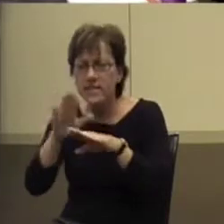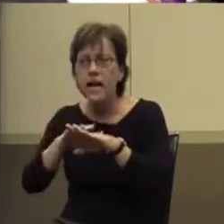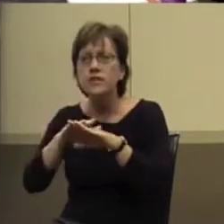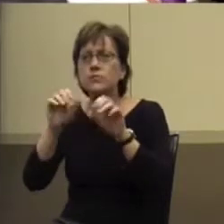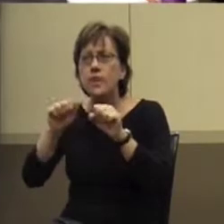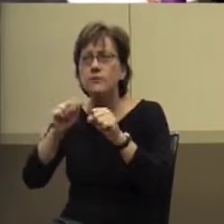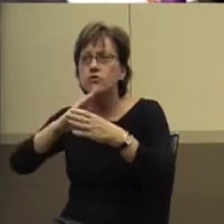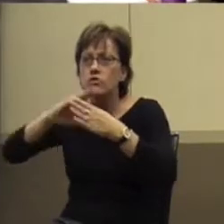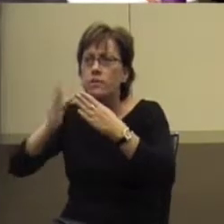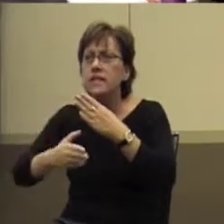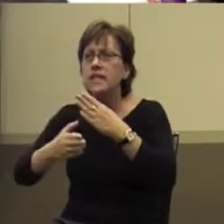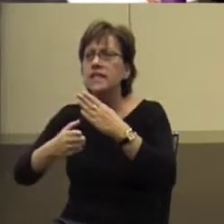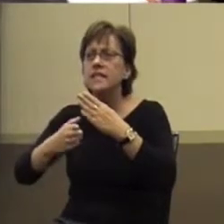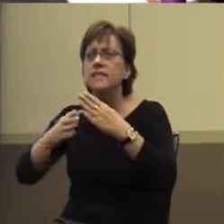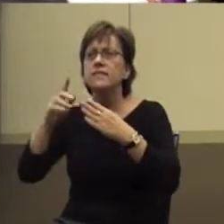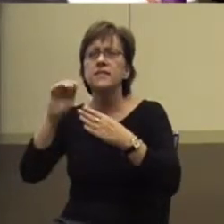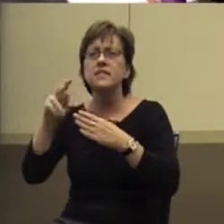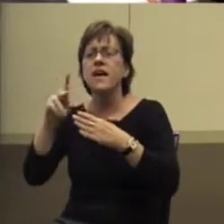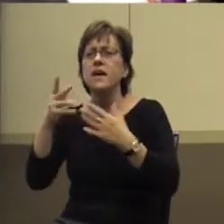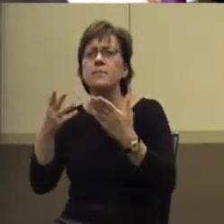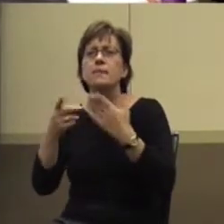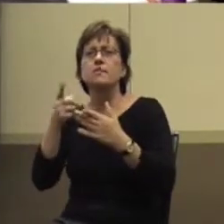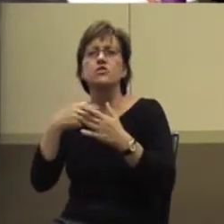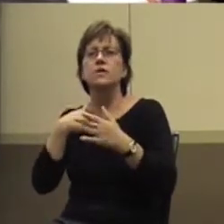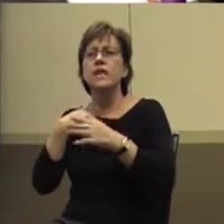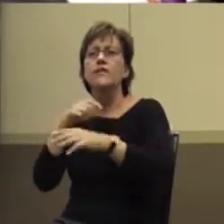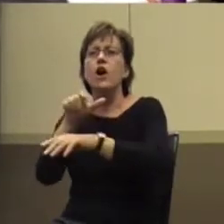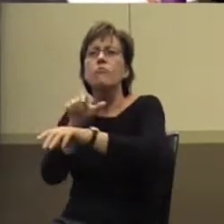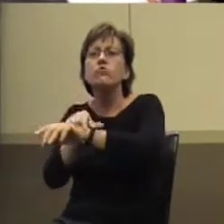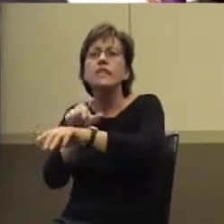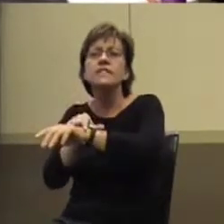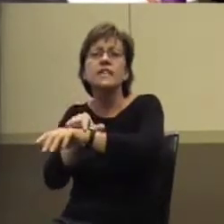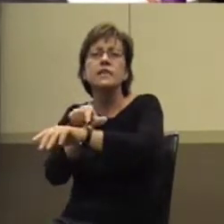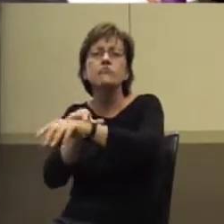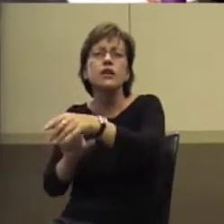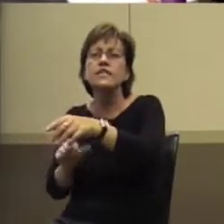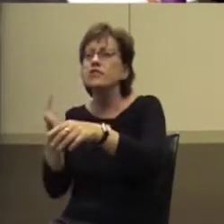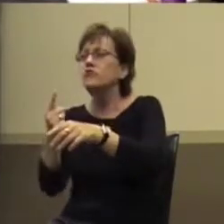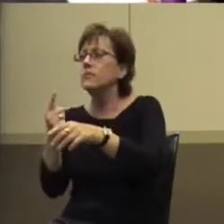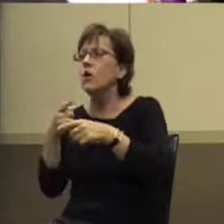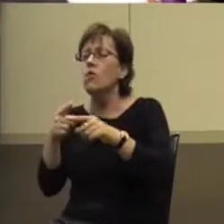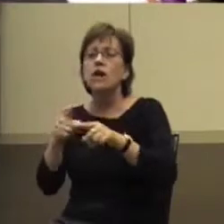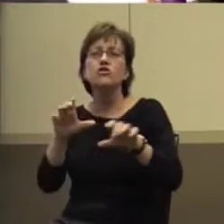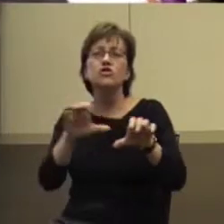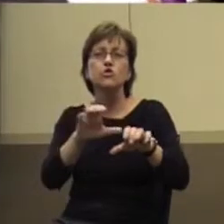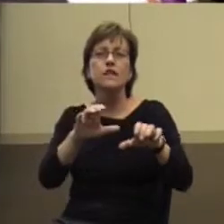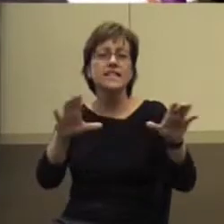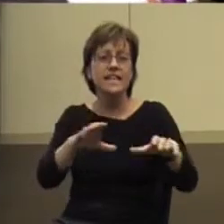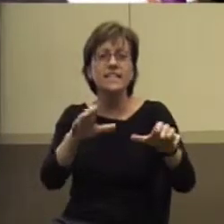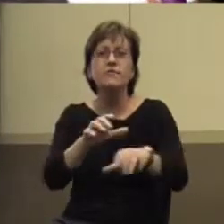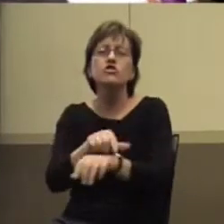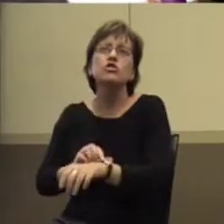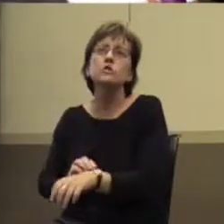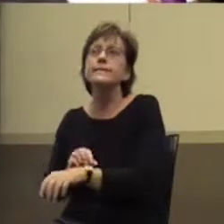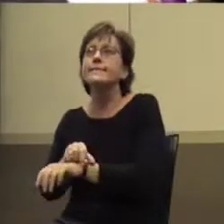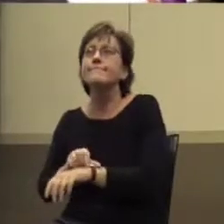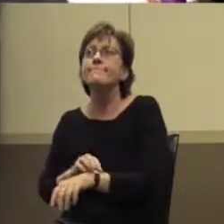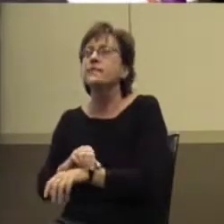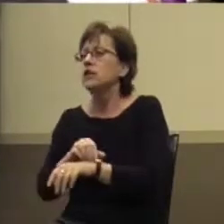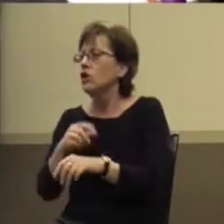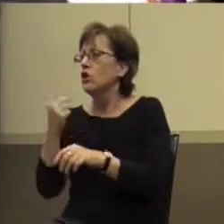able to complete the activity, she would have like maybe a bracelet. So while she's doing her activity, she can do this, or one of